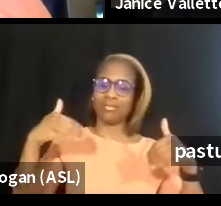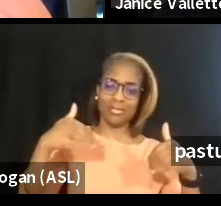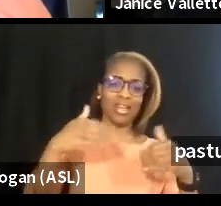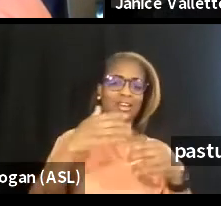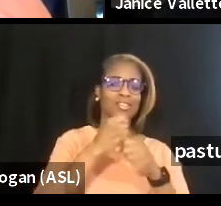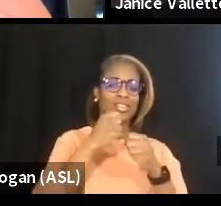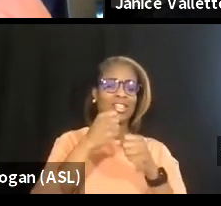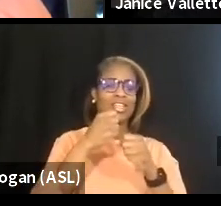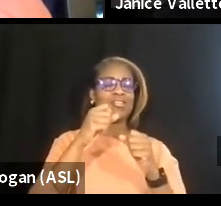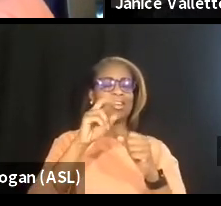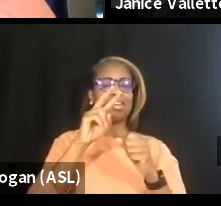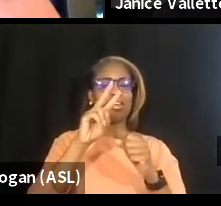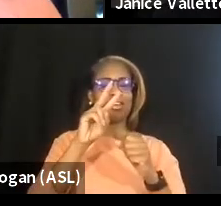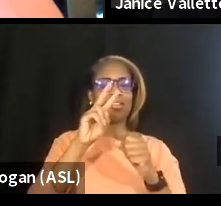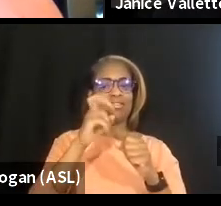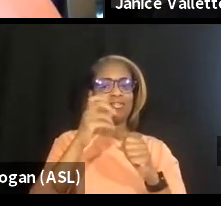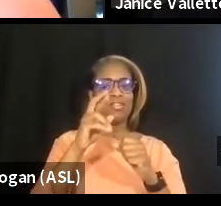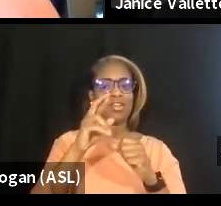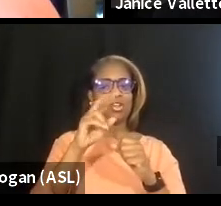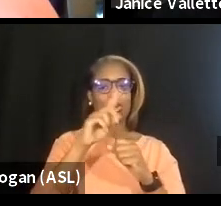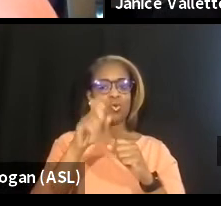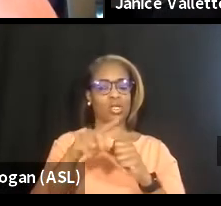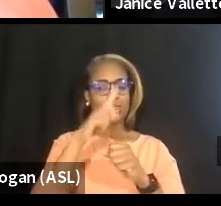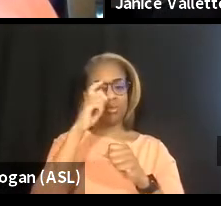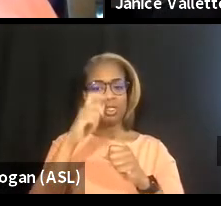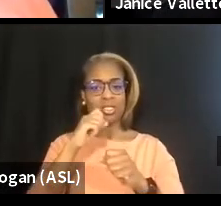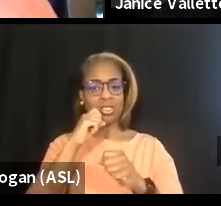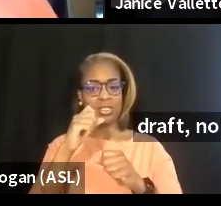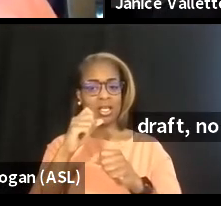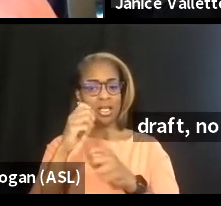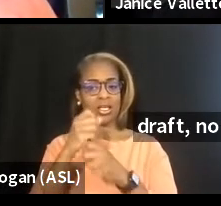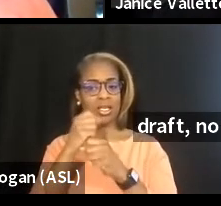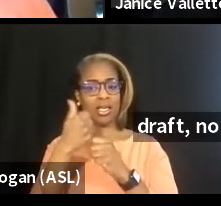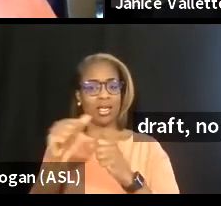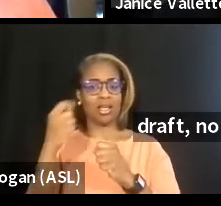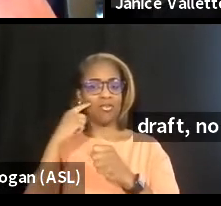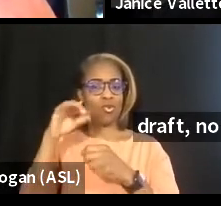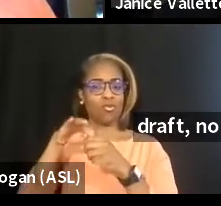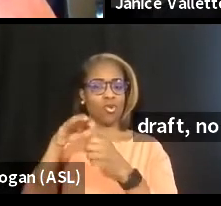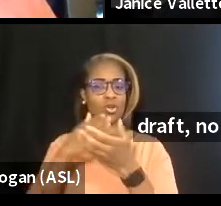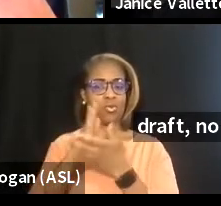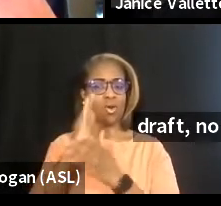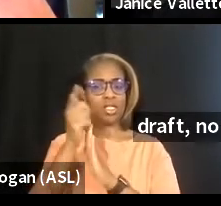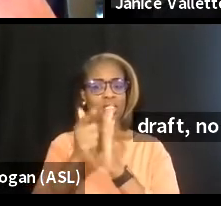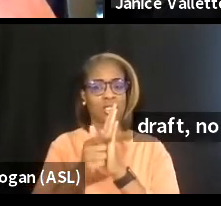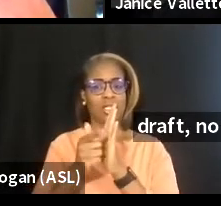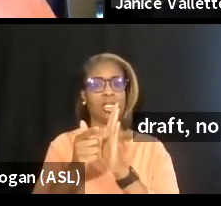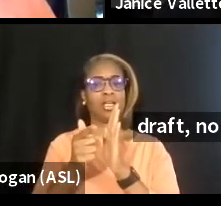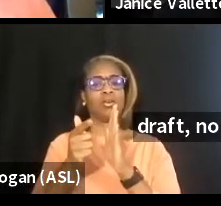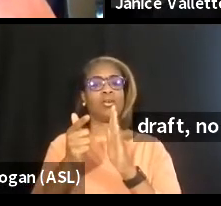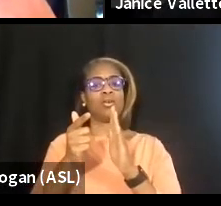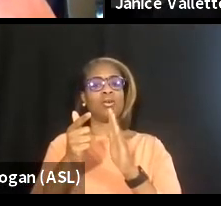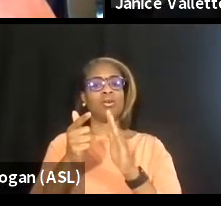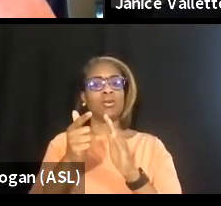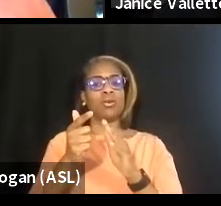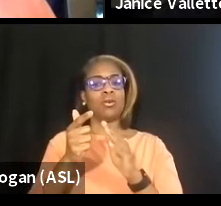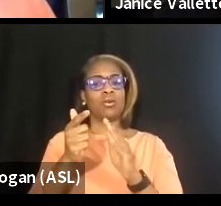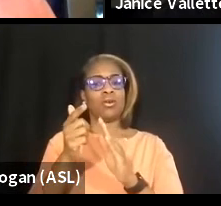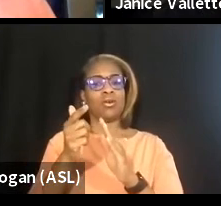draft of vendor questions because we did not receive any for the Voting Rights Legal Act Council RFP